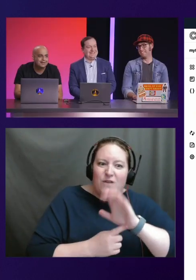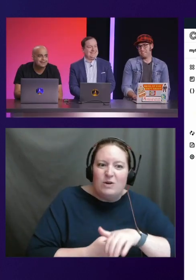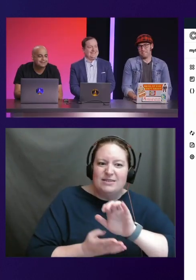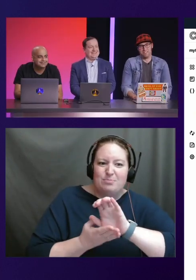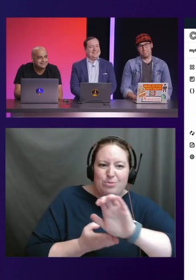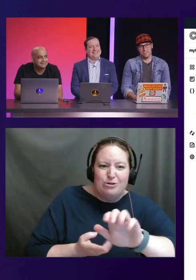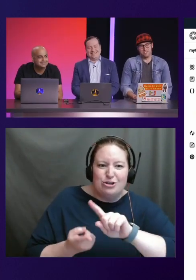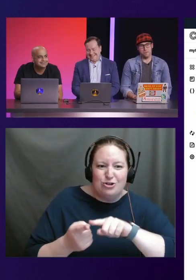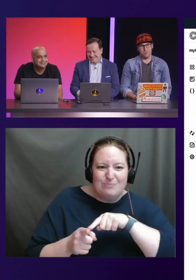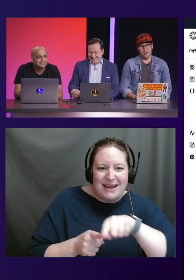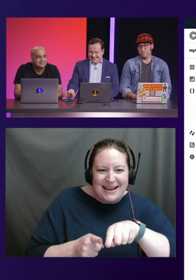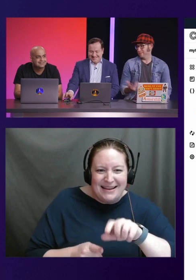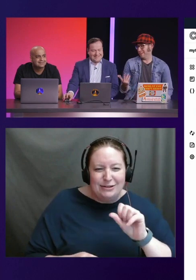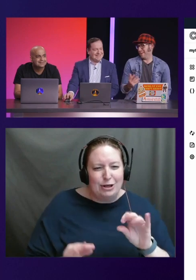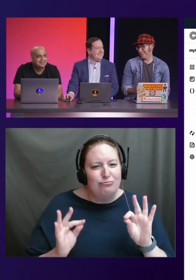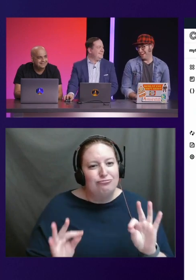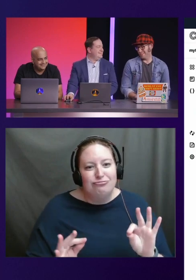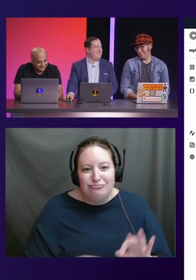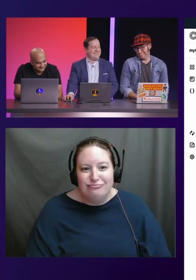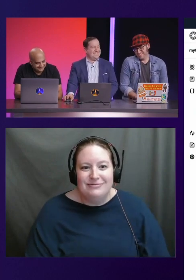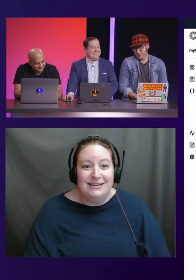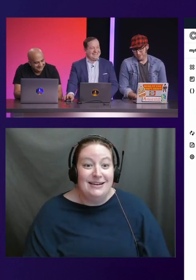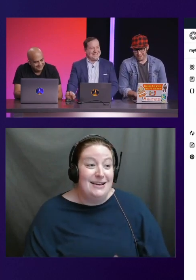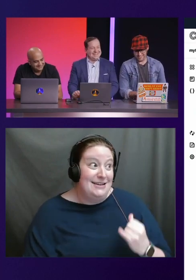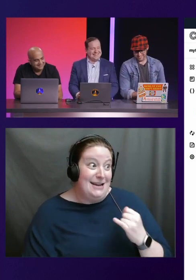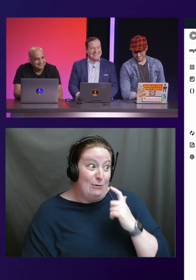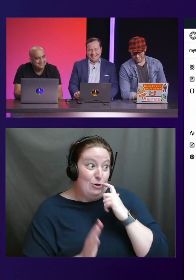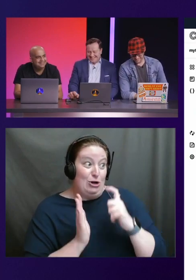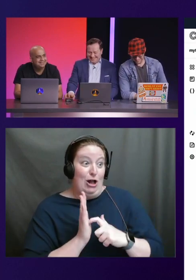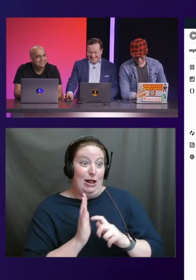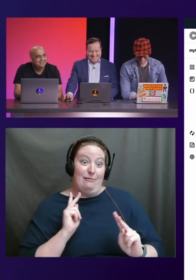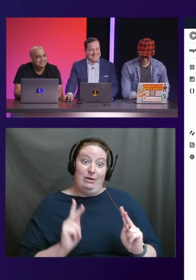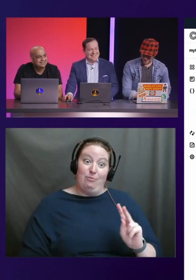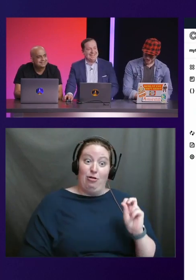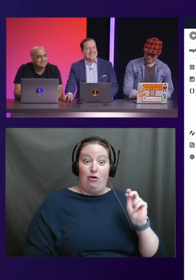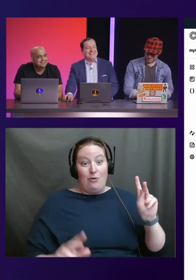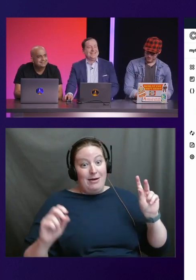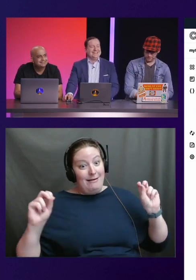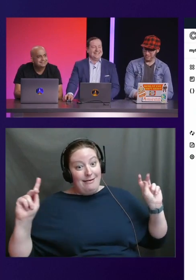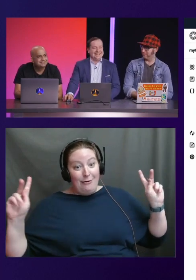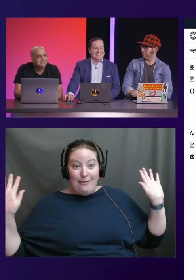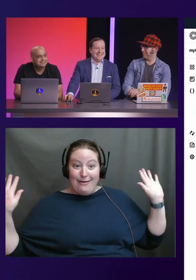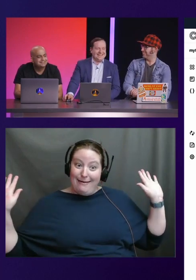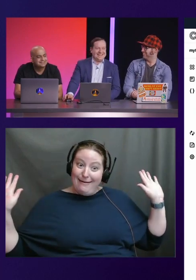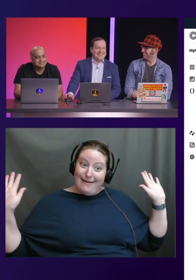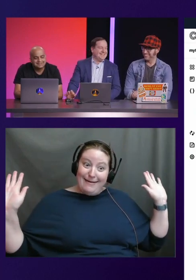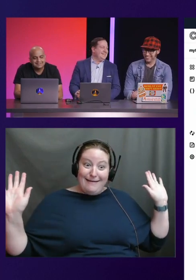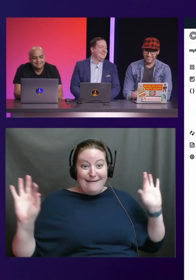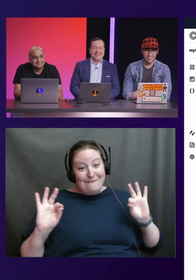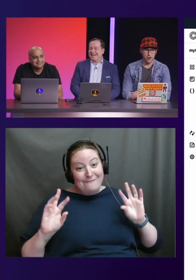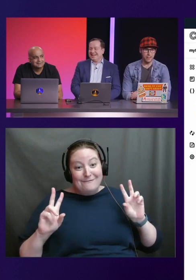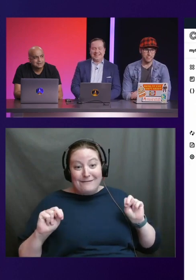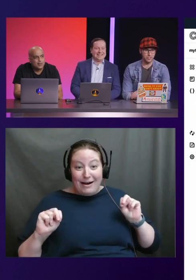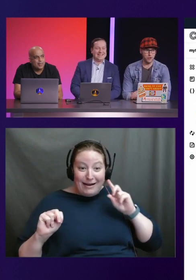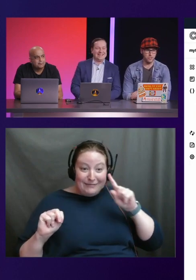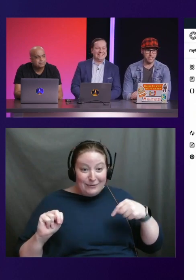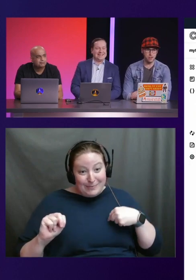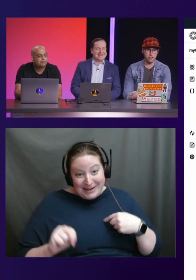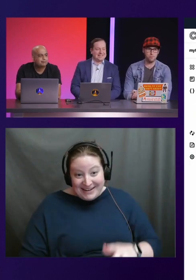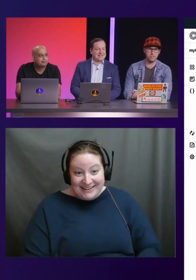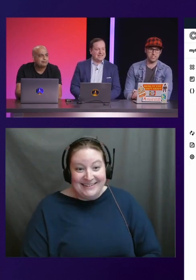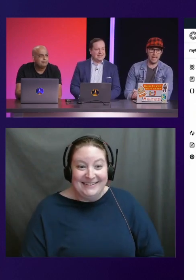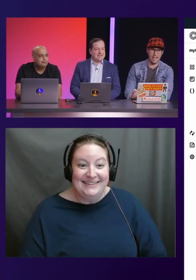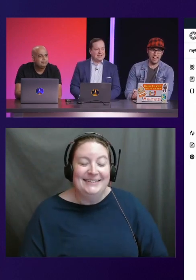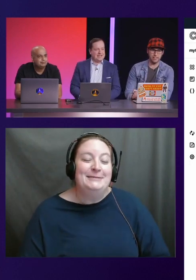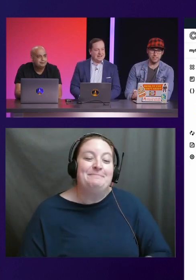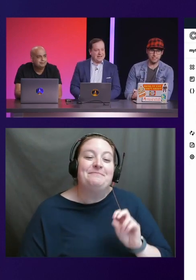we're okay there. So we're calling people out now. Okay. All right. This is fun for me. Okay, so Leo,